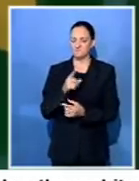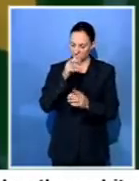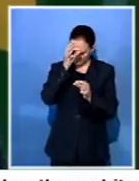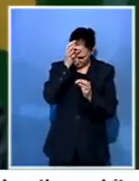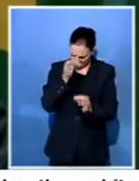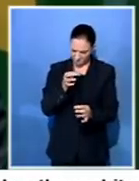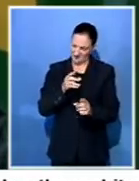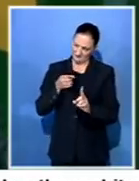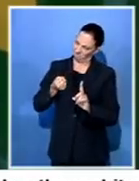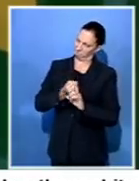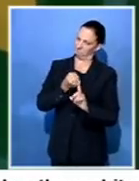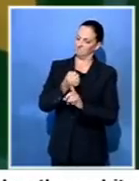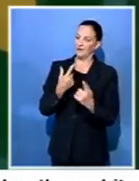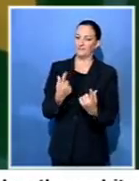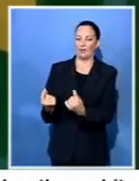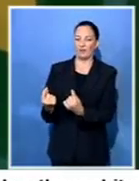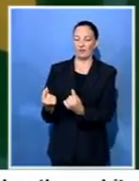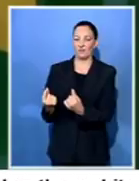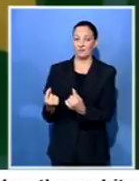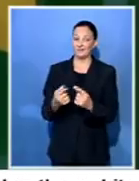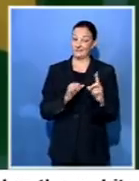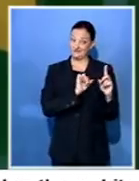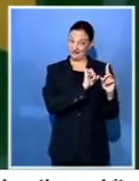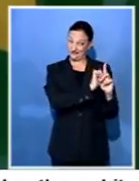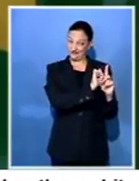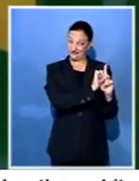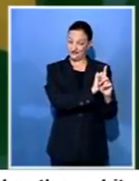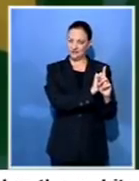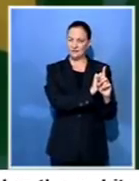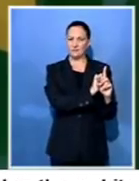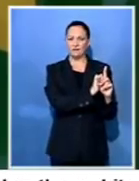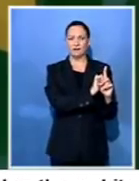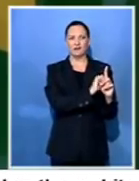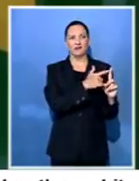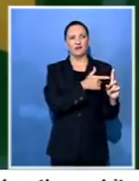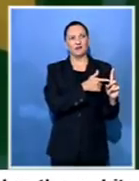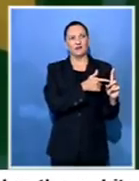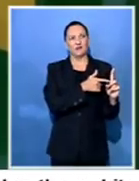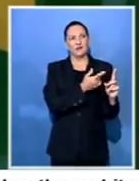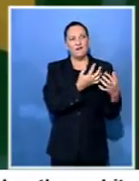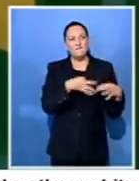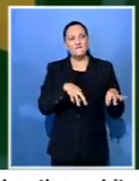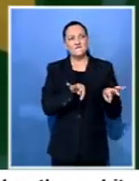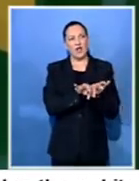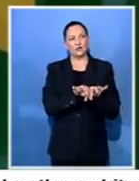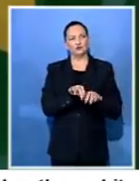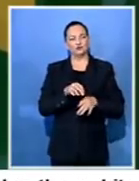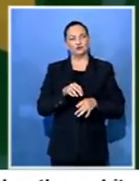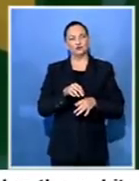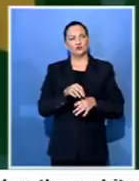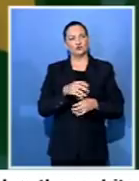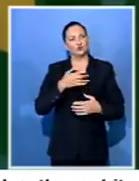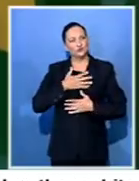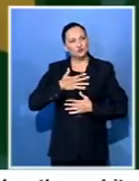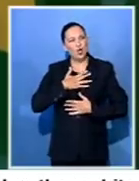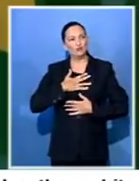with determination. He embodied and cherished the values of